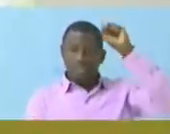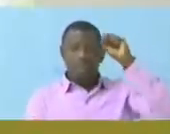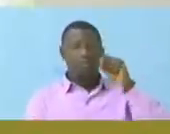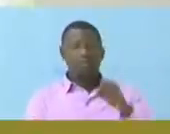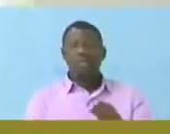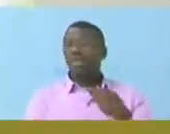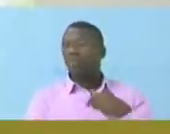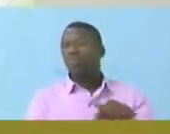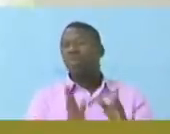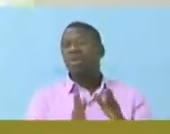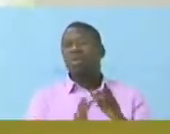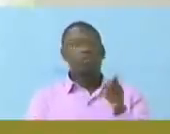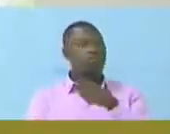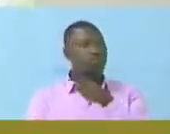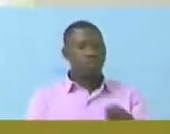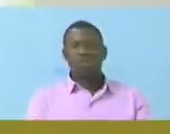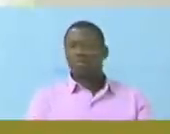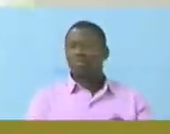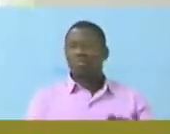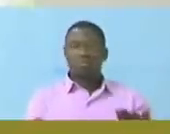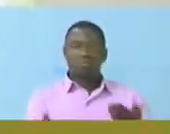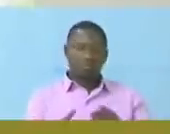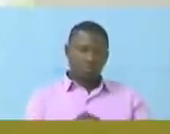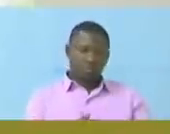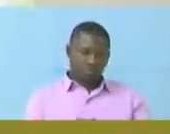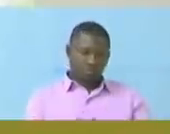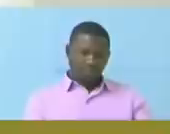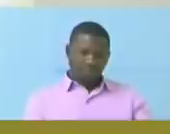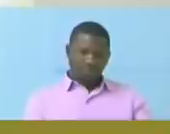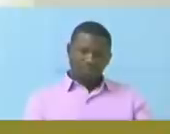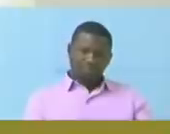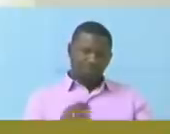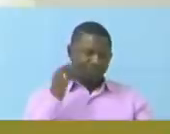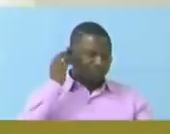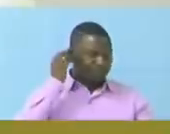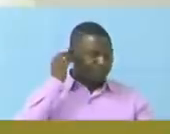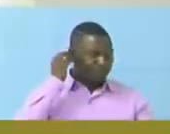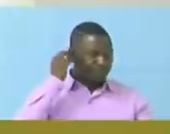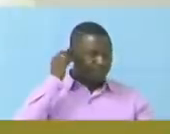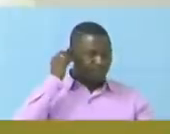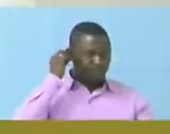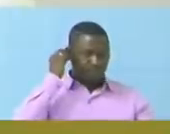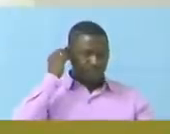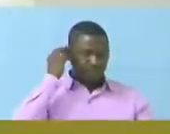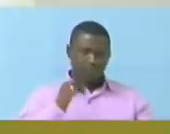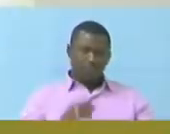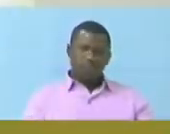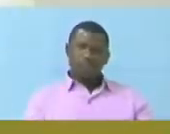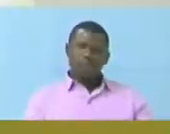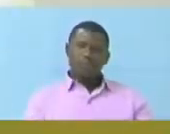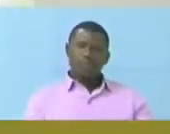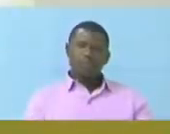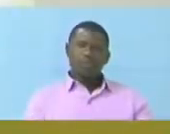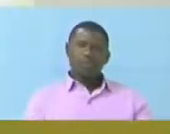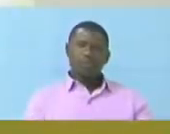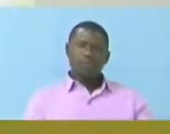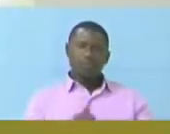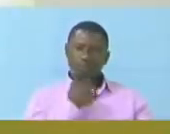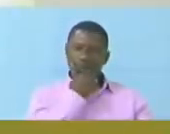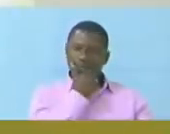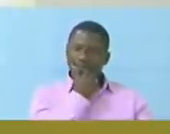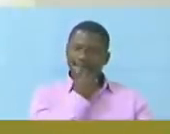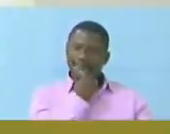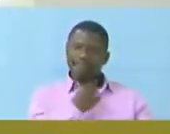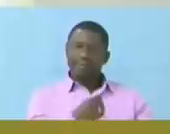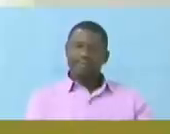police la nyaton ko te keno la nyindi do yetaraw dingira nyindo bi da meto yalon ko president bina la mona ta ko ni muta jangal ya sindi nya amanke o ko bukata